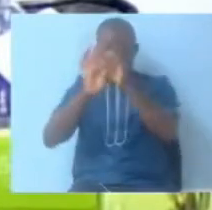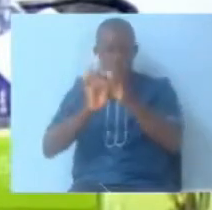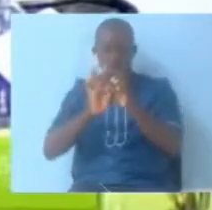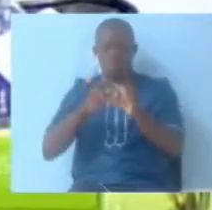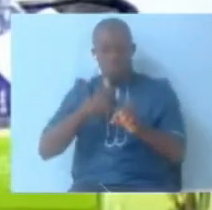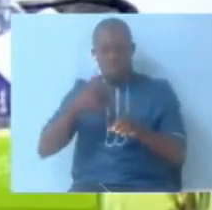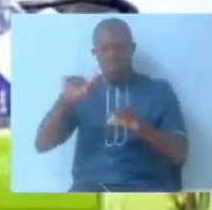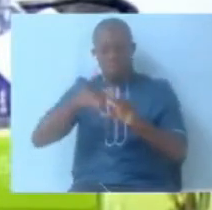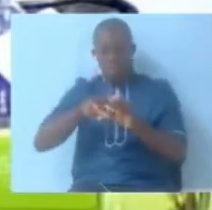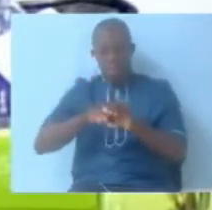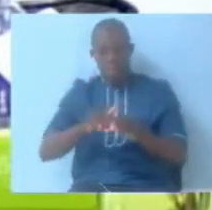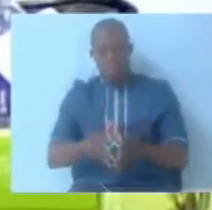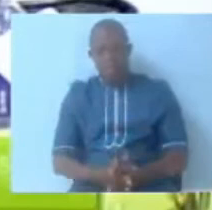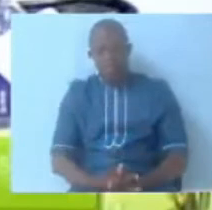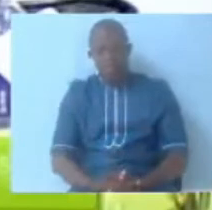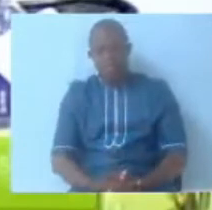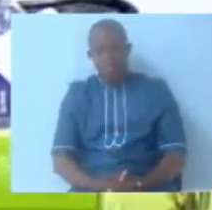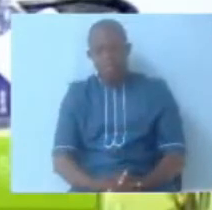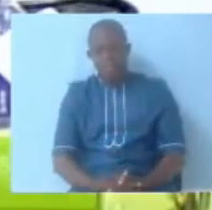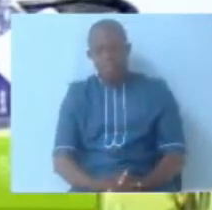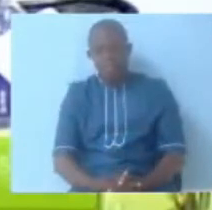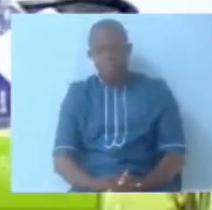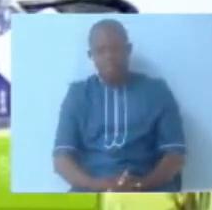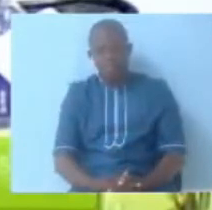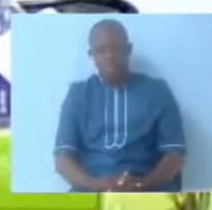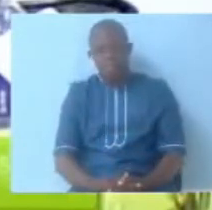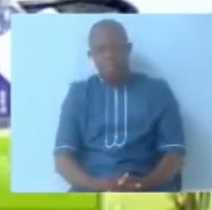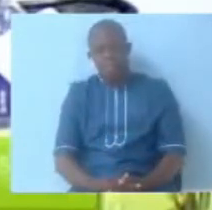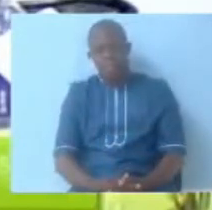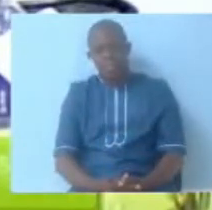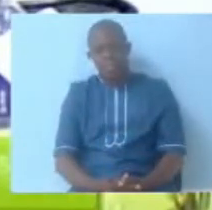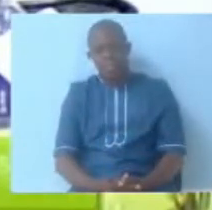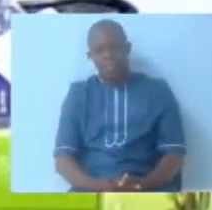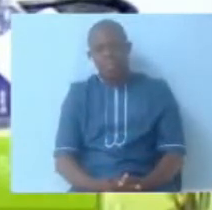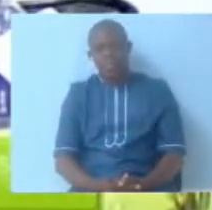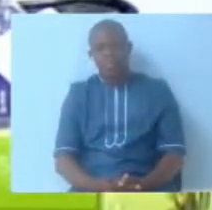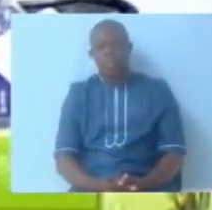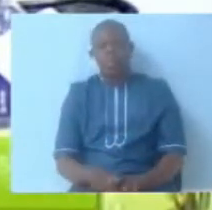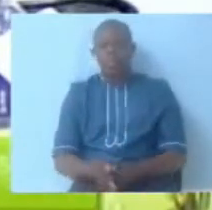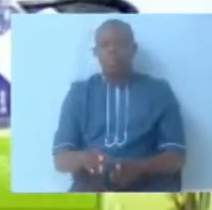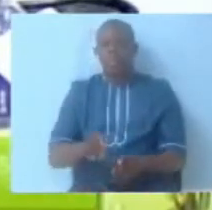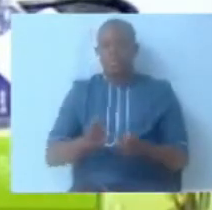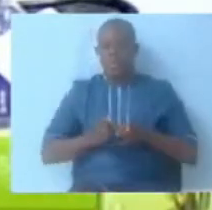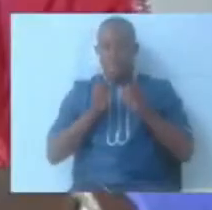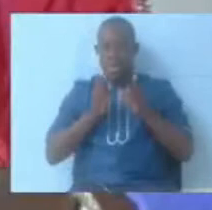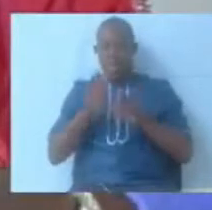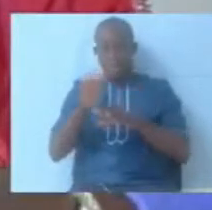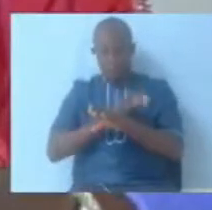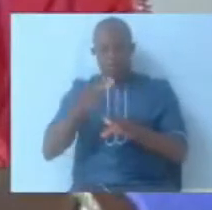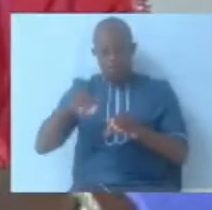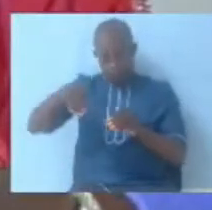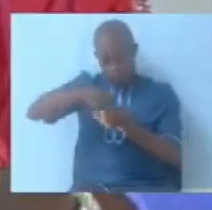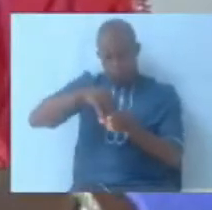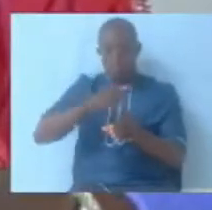kunya lela katu wotu mombe kafo okono kafo meya Amnesty International. Gender was also part of my training. Musuninke te